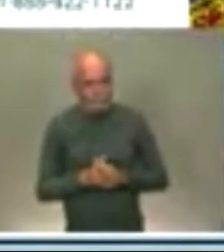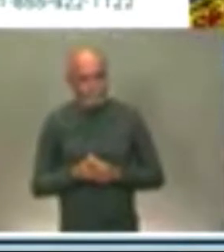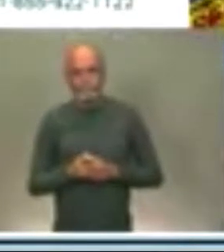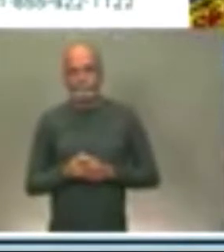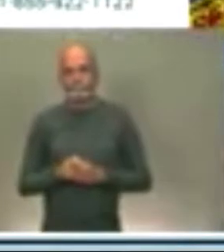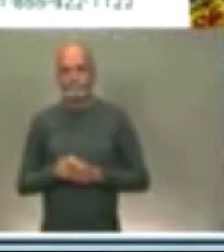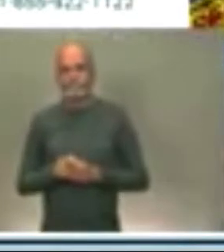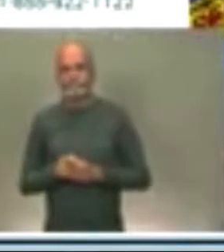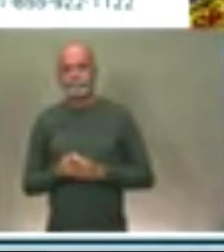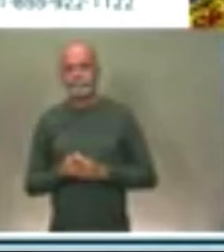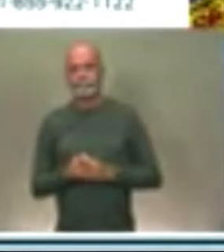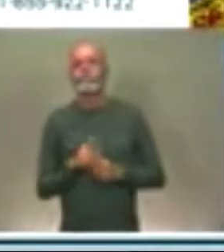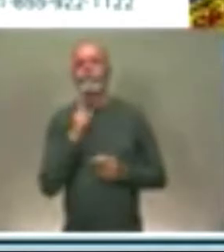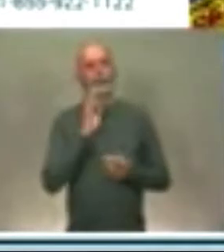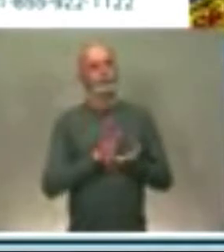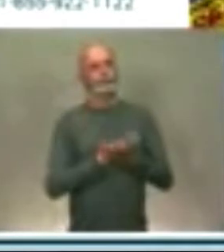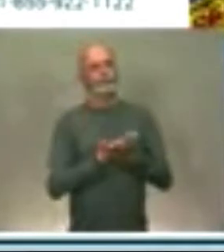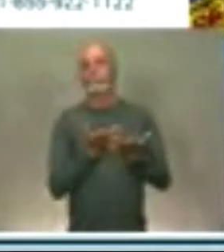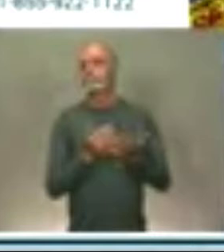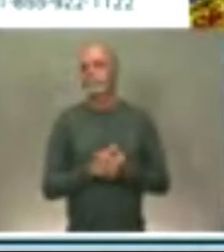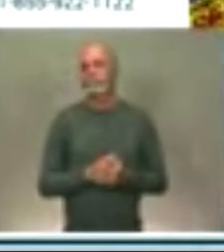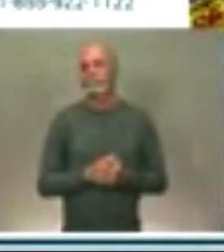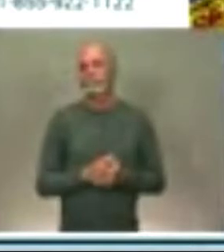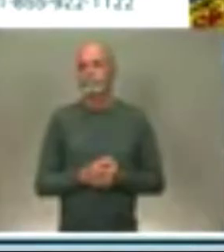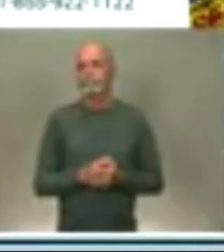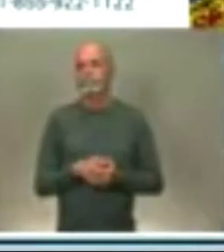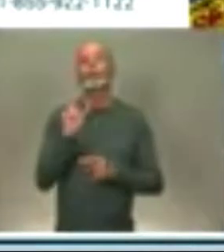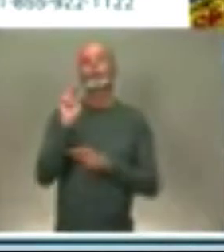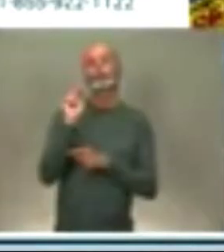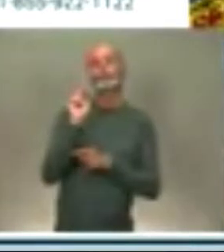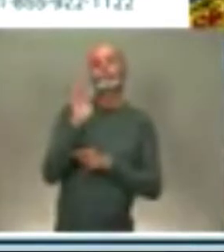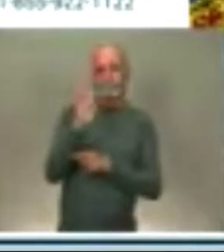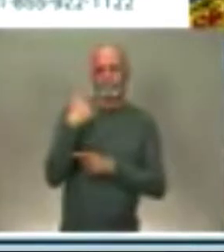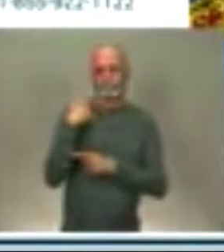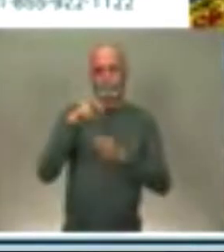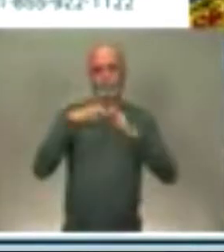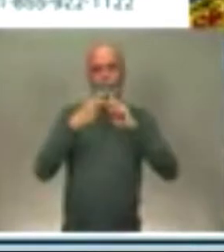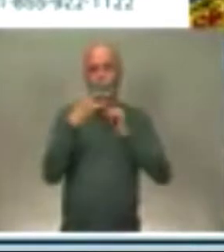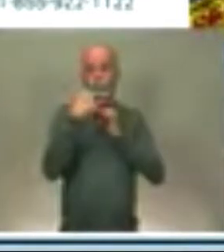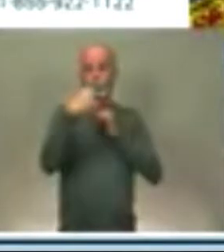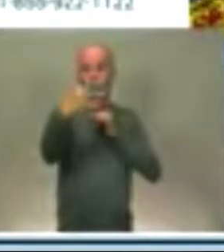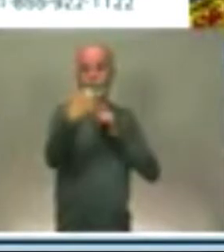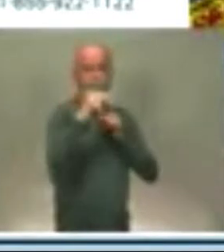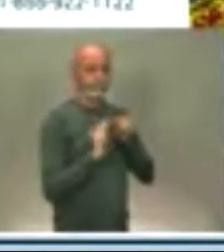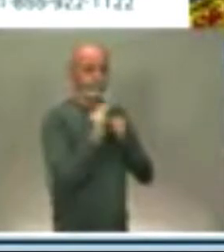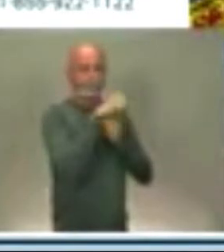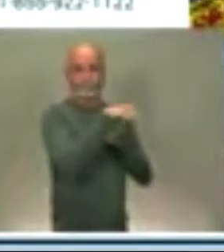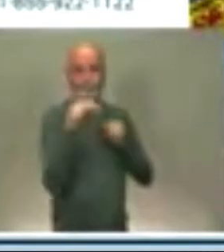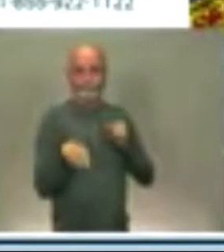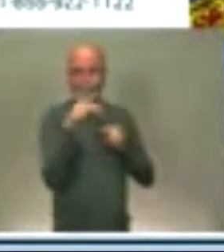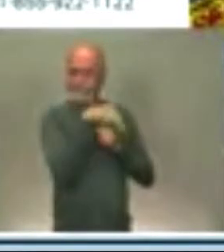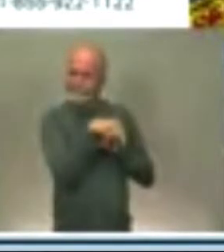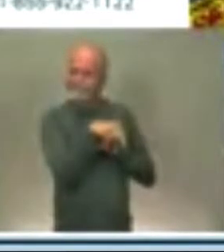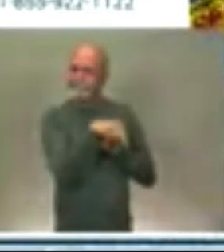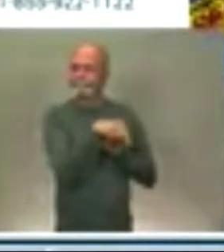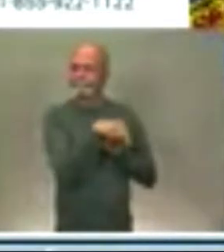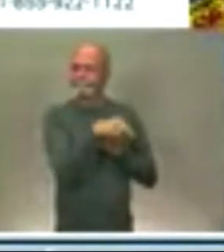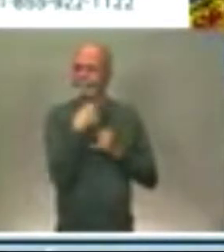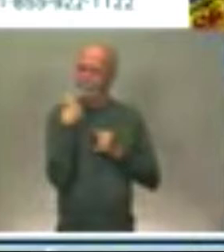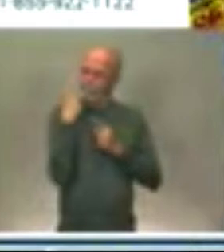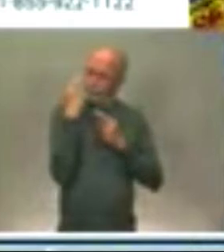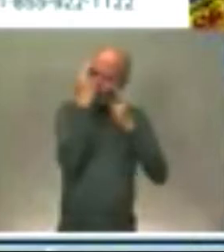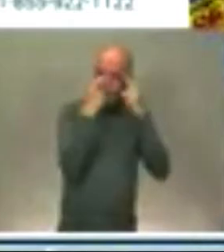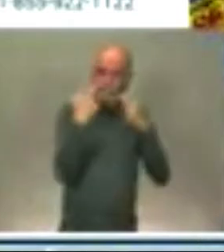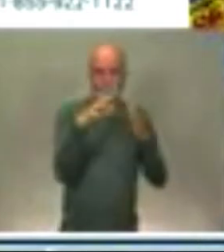Mr. Houston, congratulations. The last time New Brunswick was singled out, we had an issue at the border. I'm wondering whether you have talked to